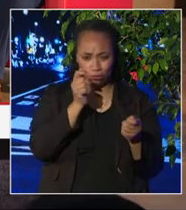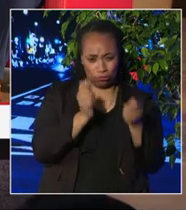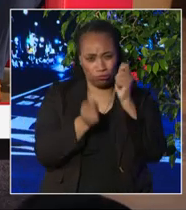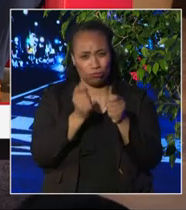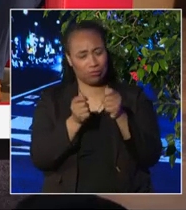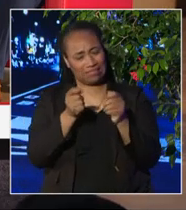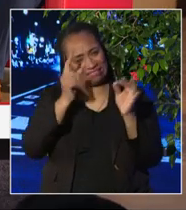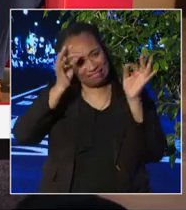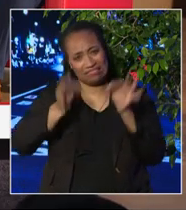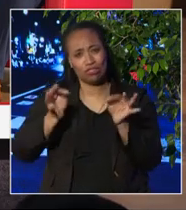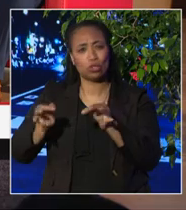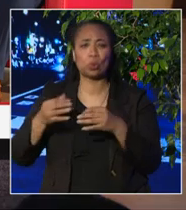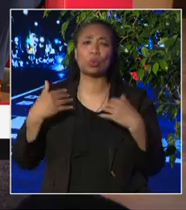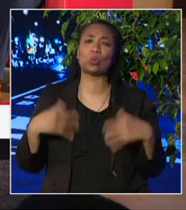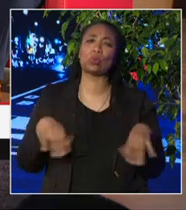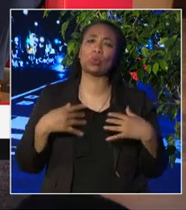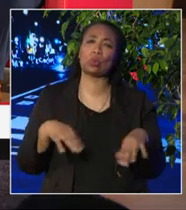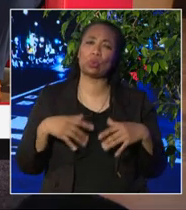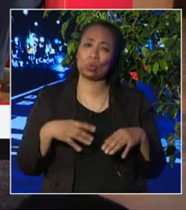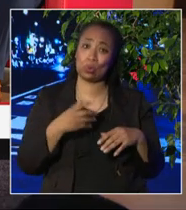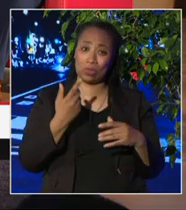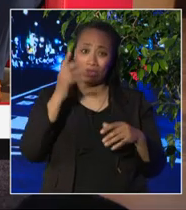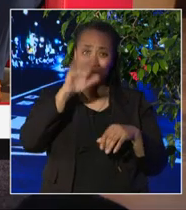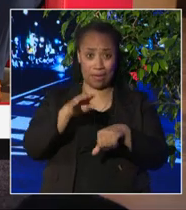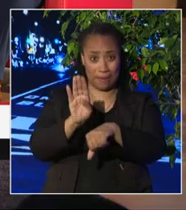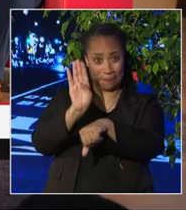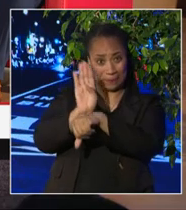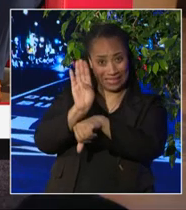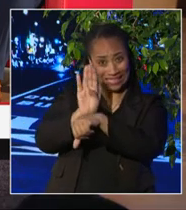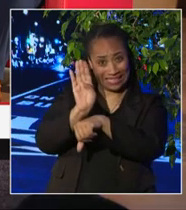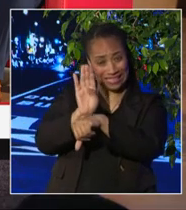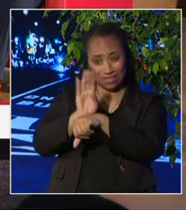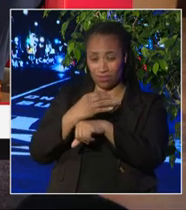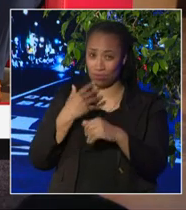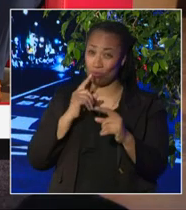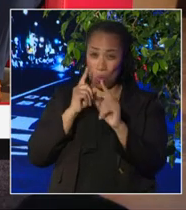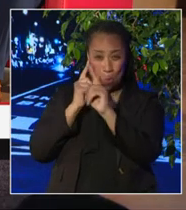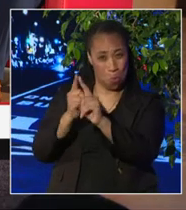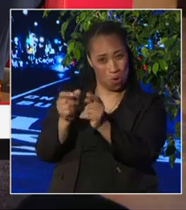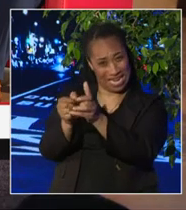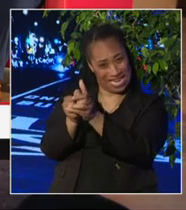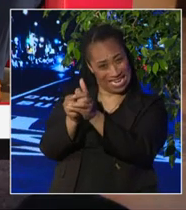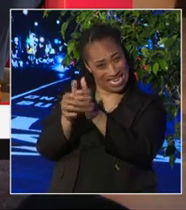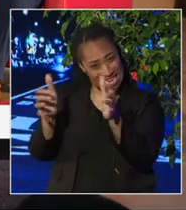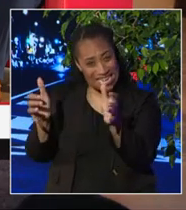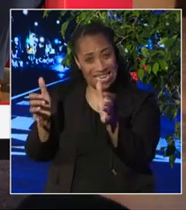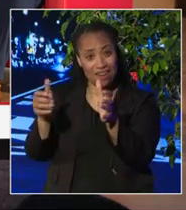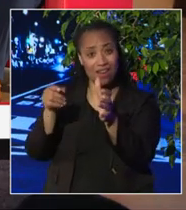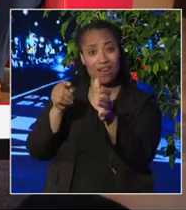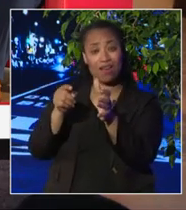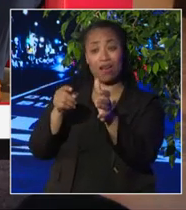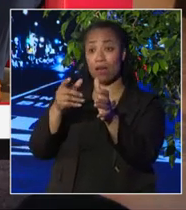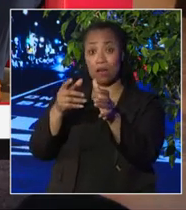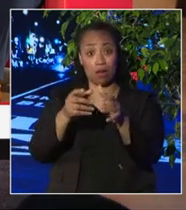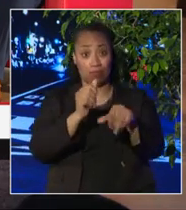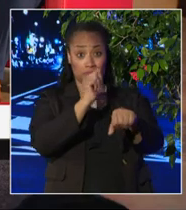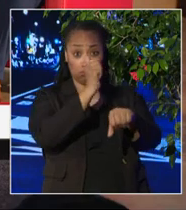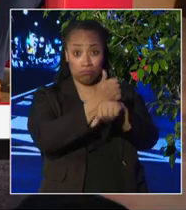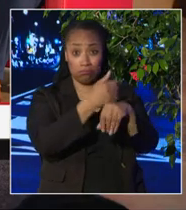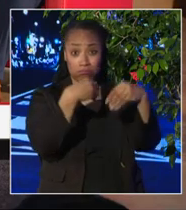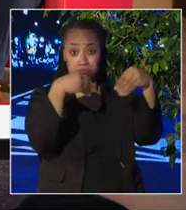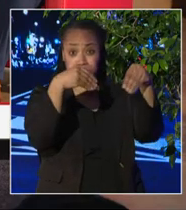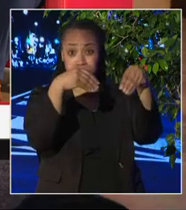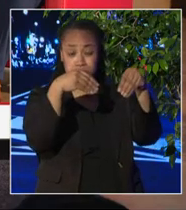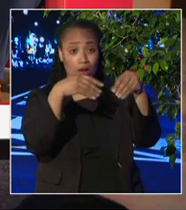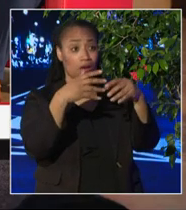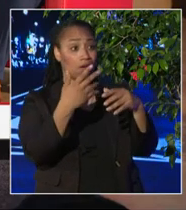businesses here, open retail establishments, build housing, and help us convert